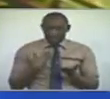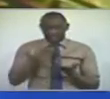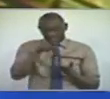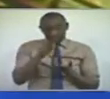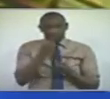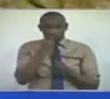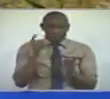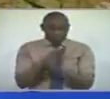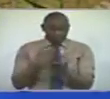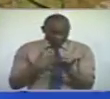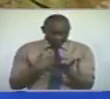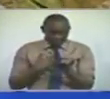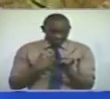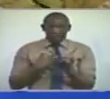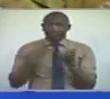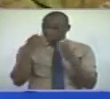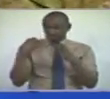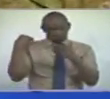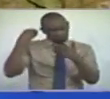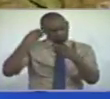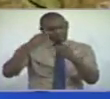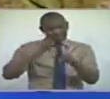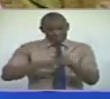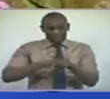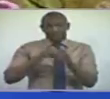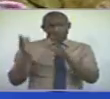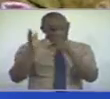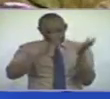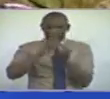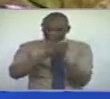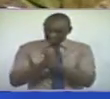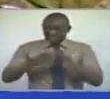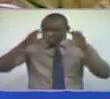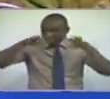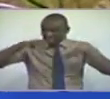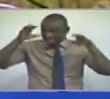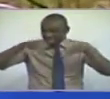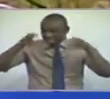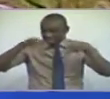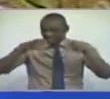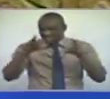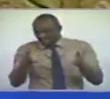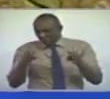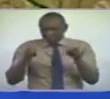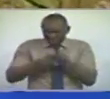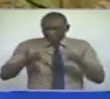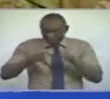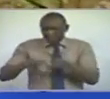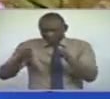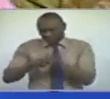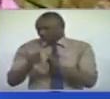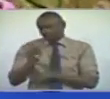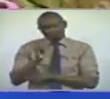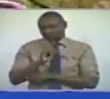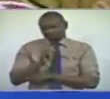alternative food crop. Over time, the seasons have changed. The rainfall is not as good as we used